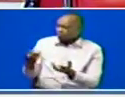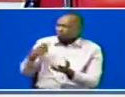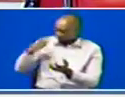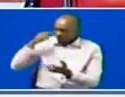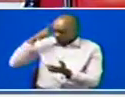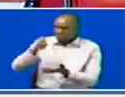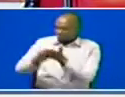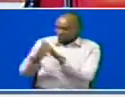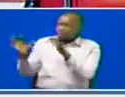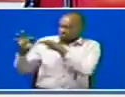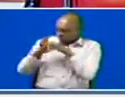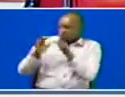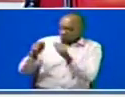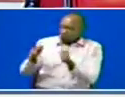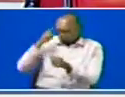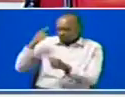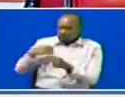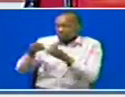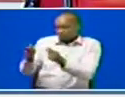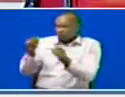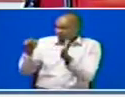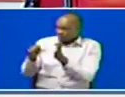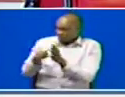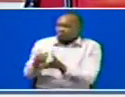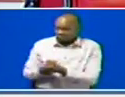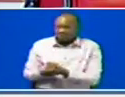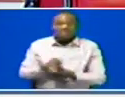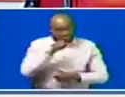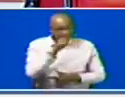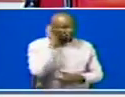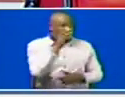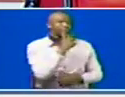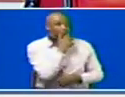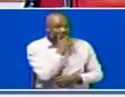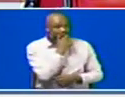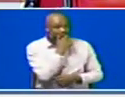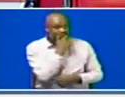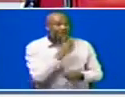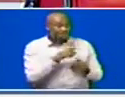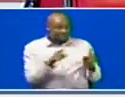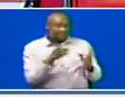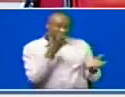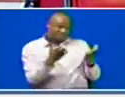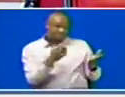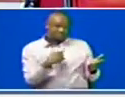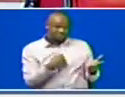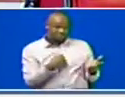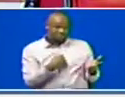on this, or how? Well, it'd be wonderful, mm-hmm. but maybe I'm